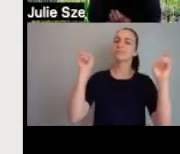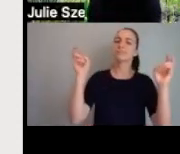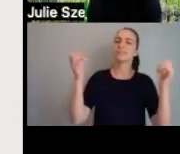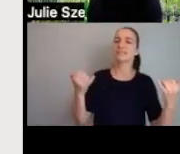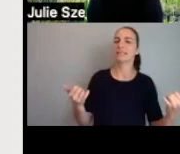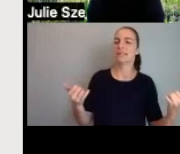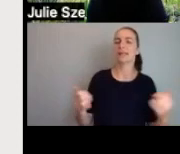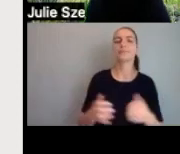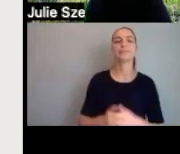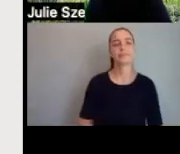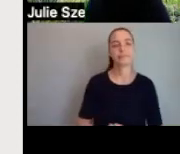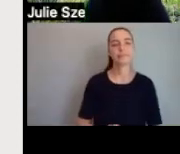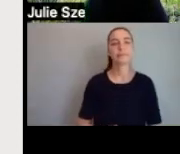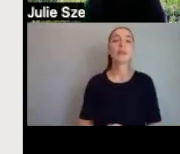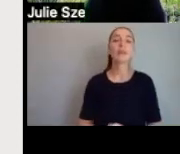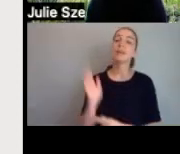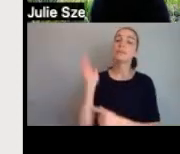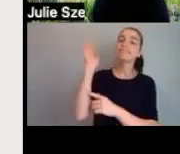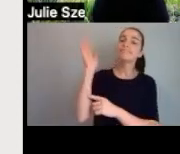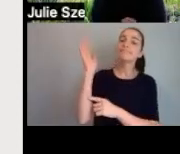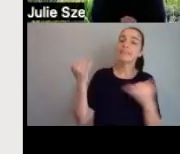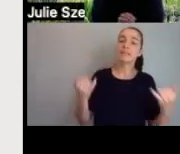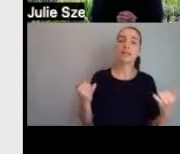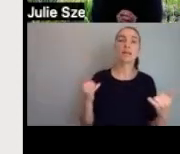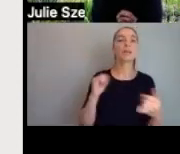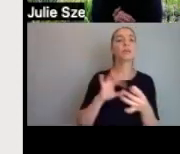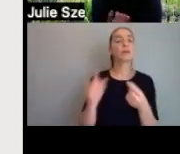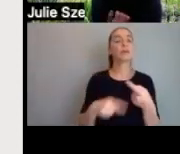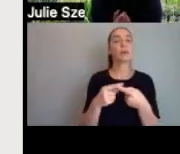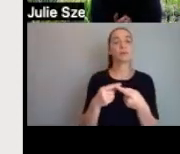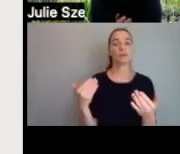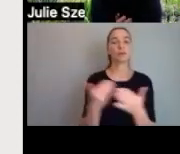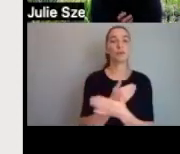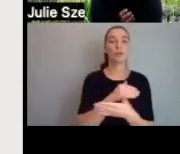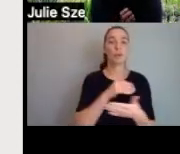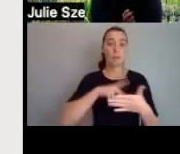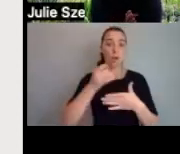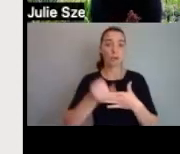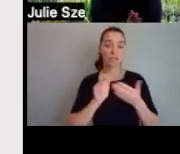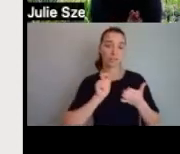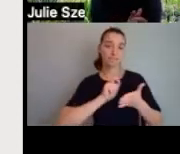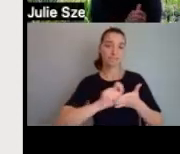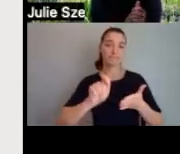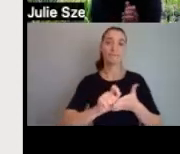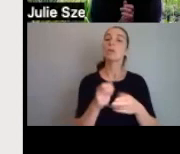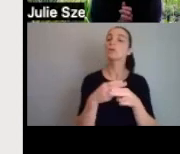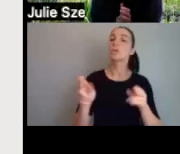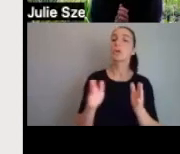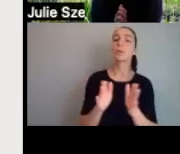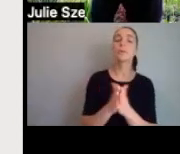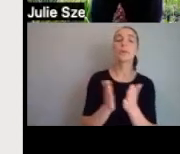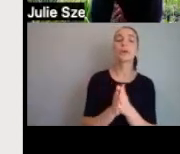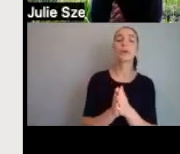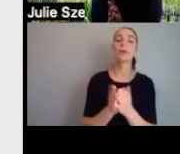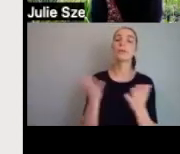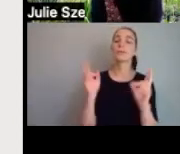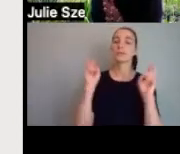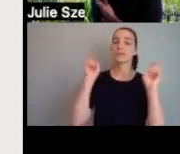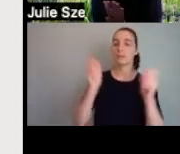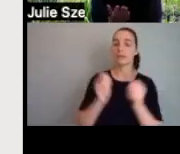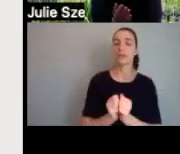talk is based on the new work that I'm doing, which is a short book on critical climate justice,